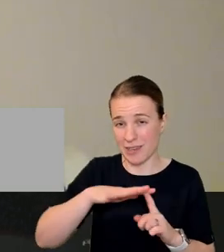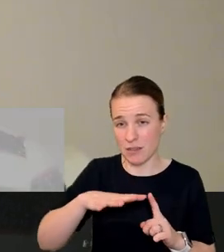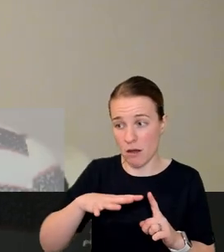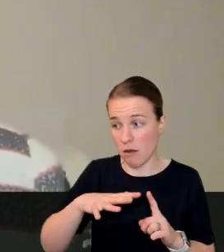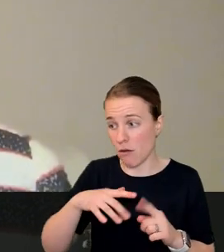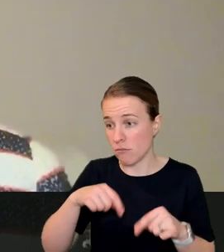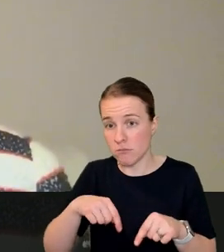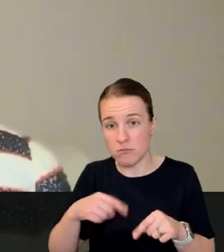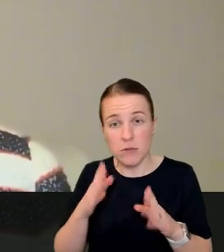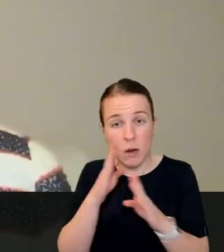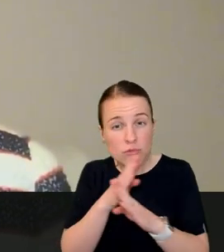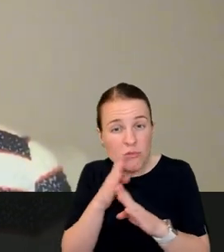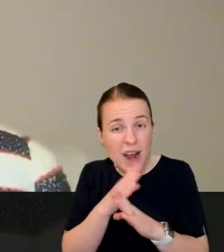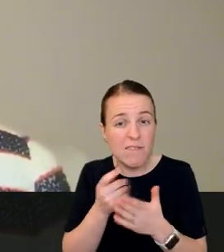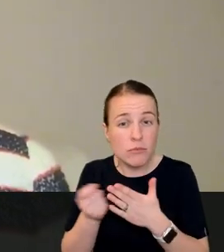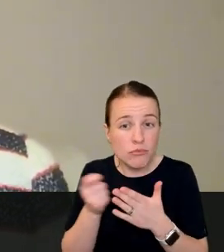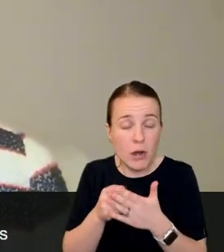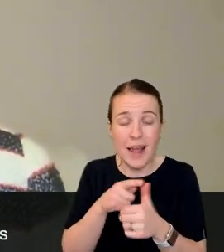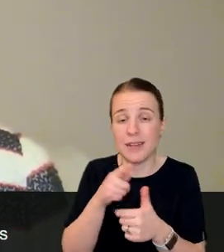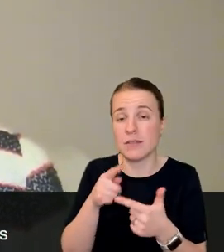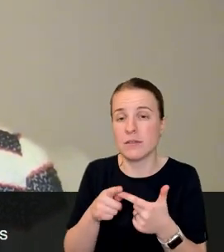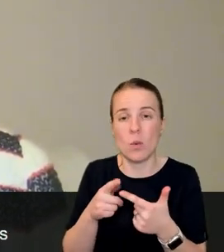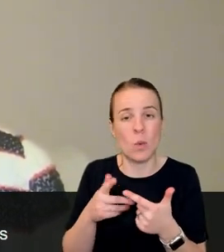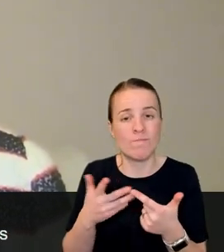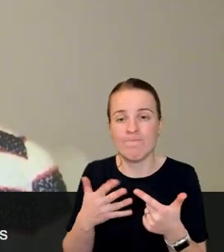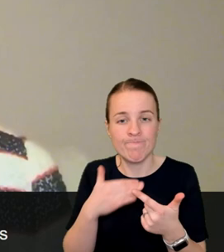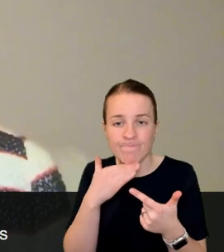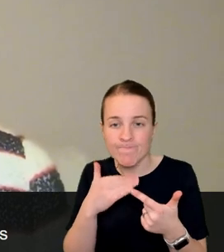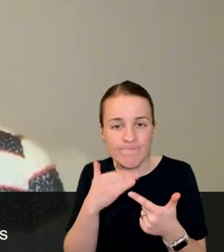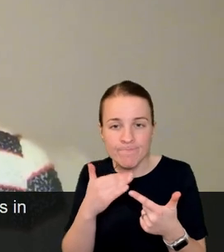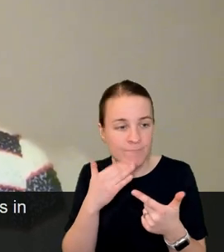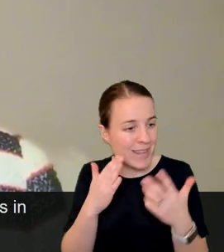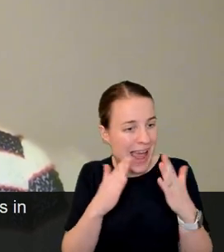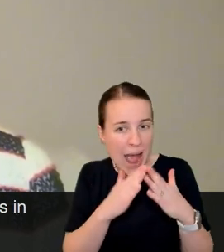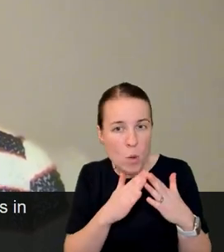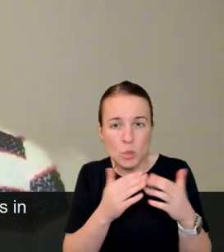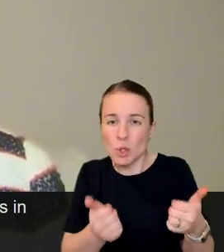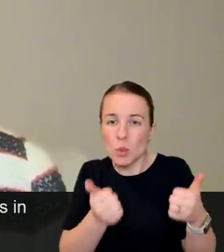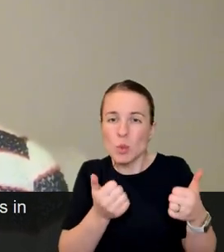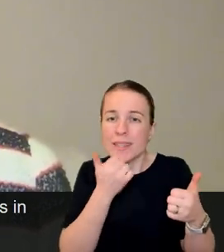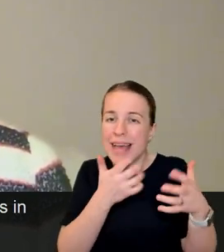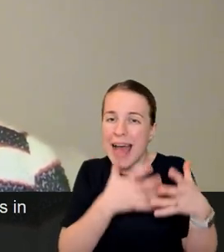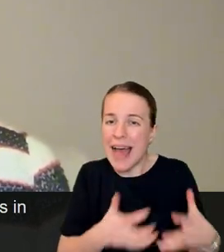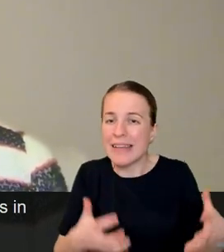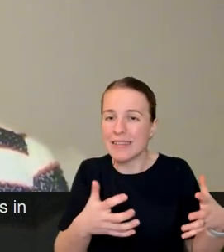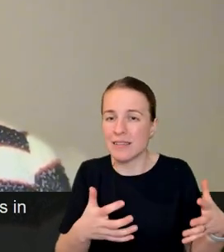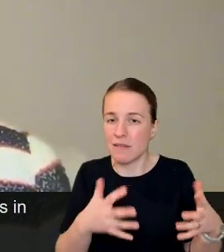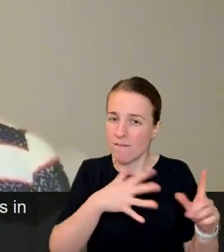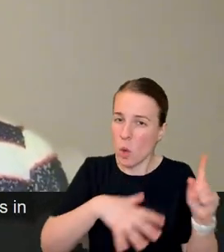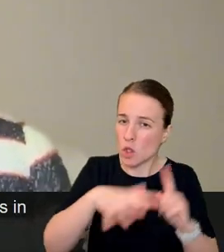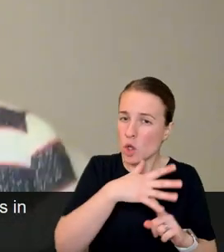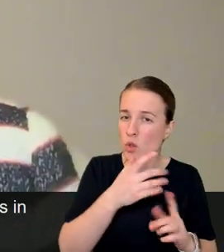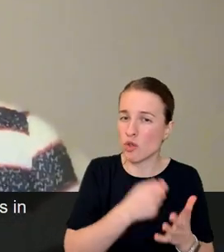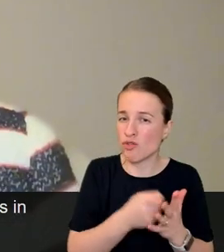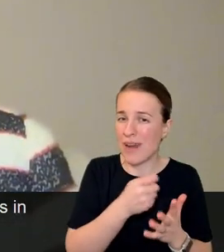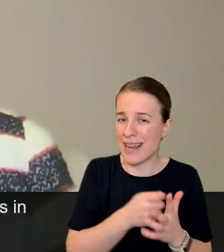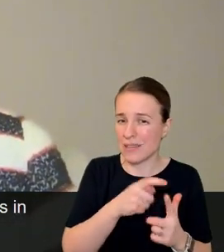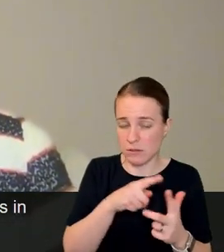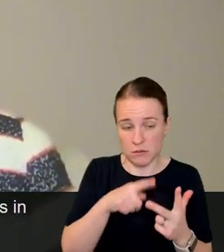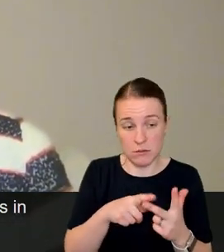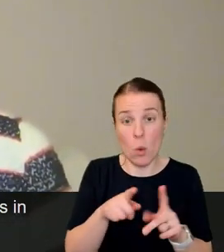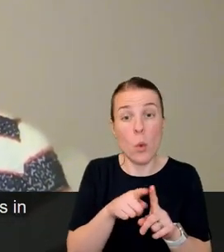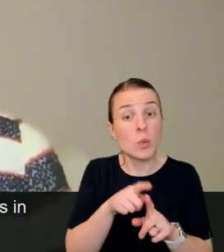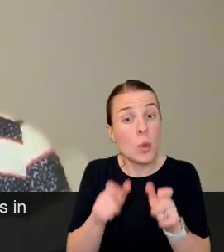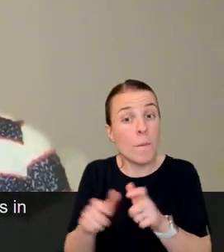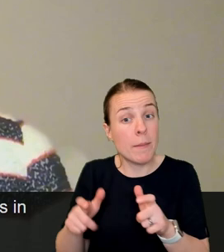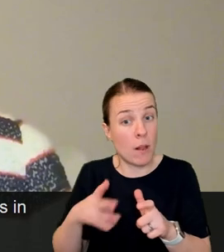renting, the lack of well-sized housing in the social rented sector, and those people that want to break into the market,